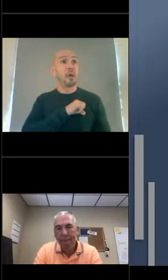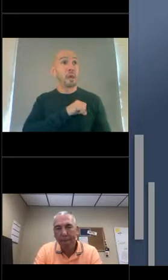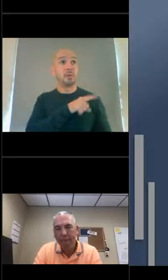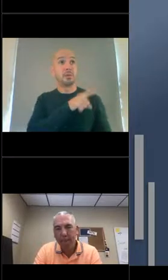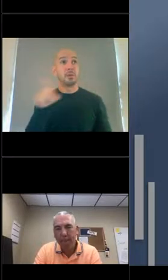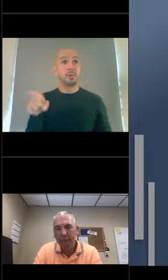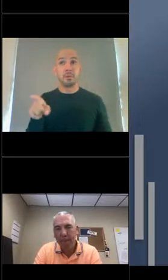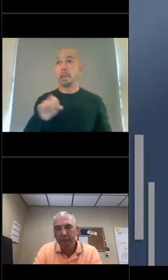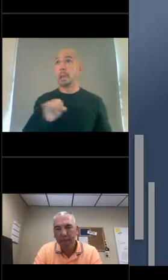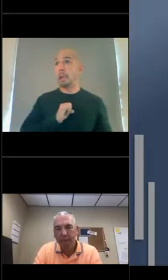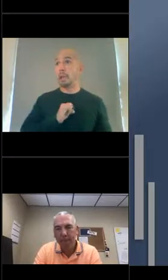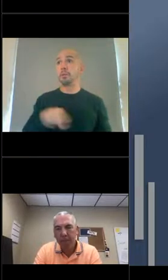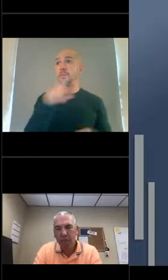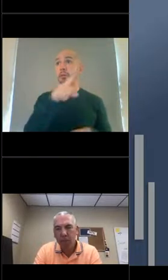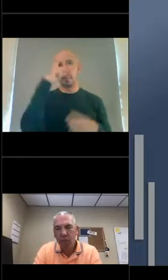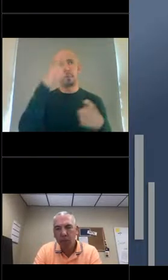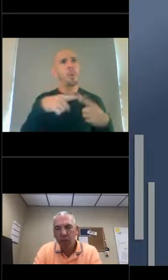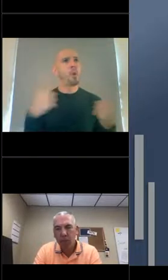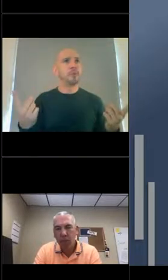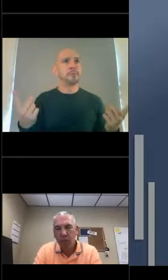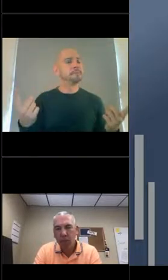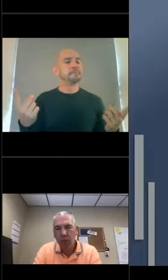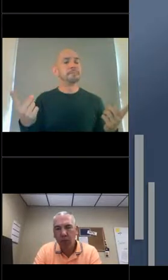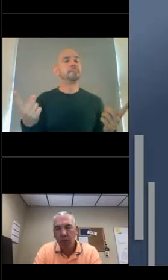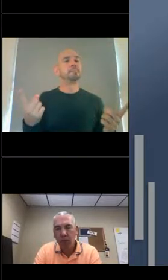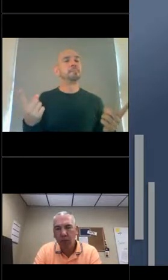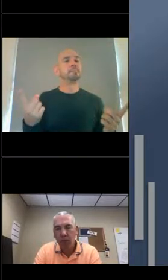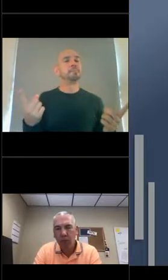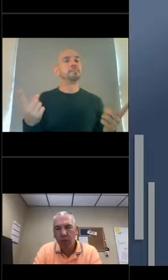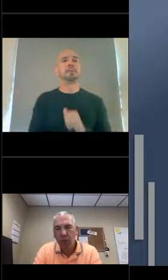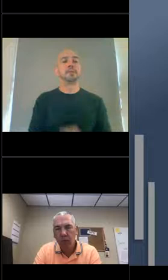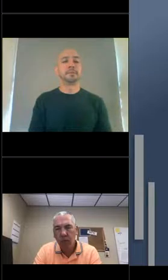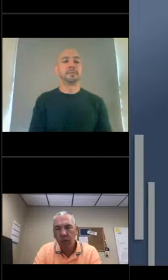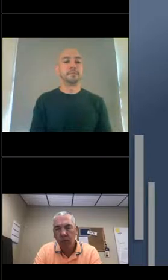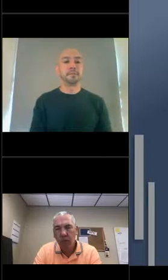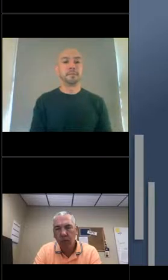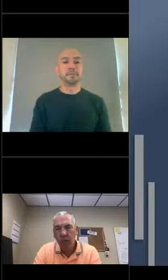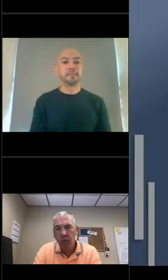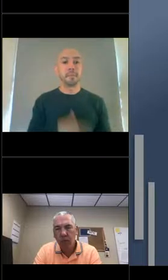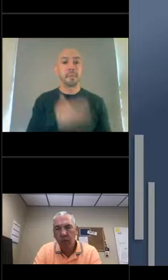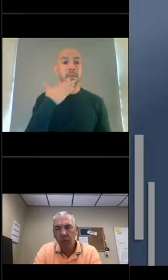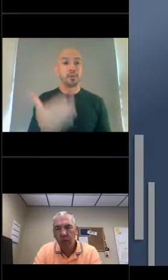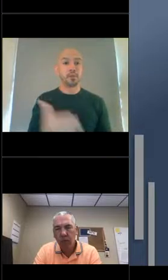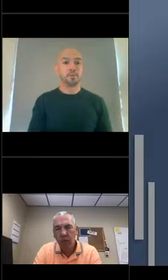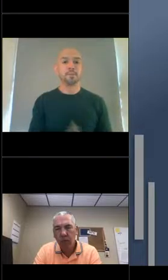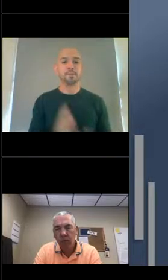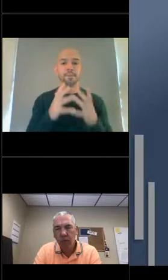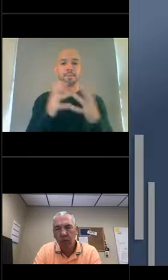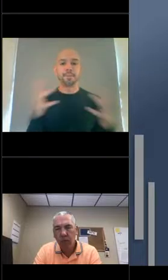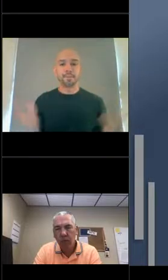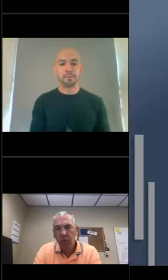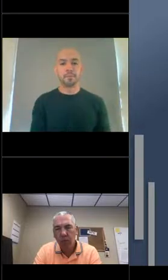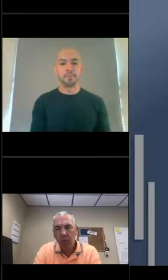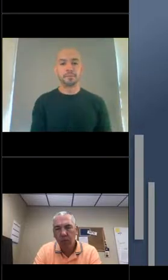aye opposed motion carries thank you thank you very much